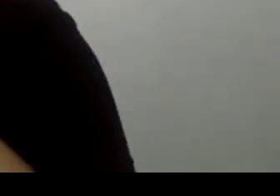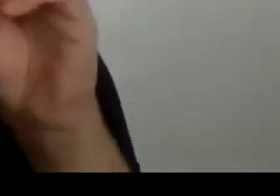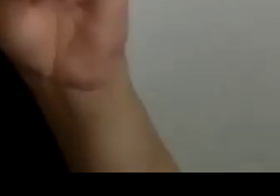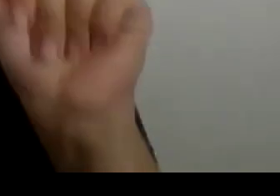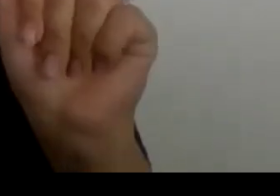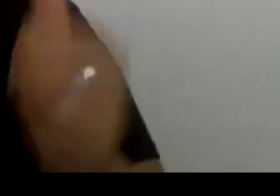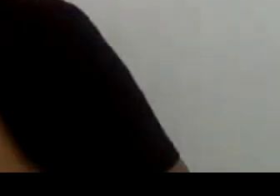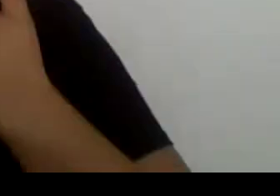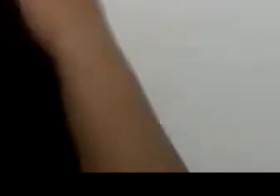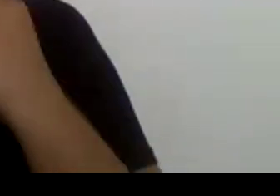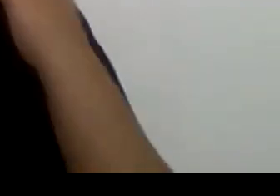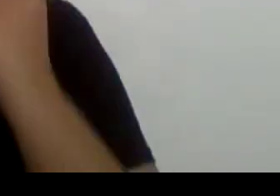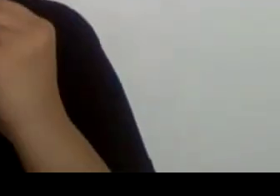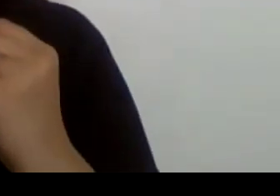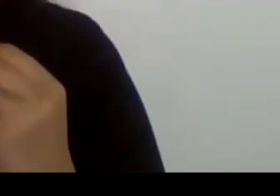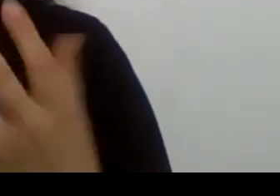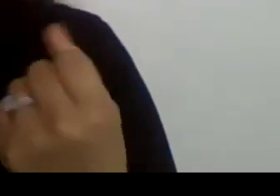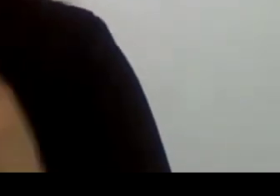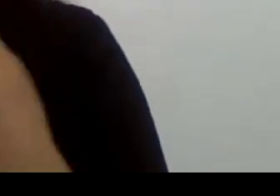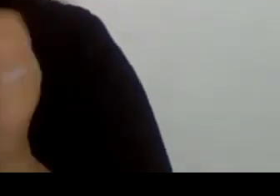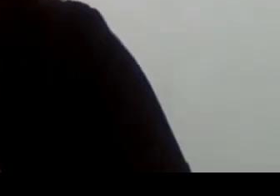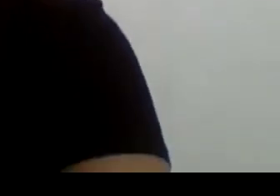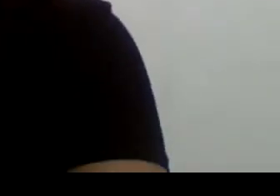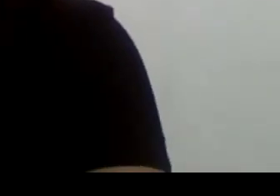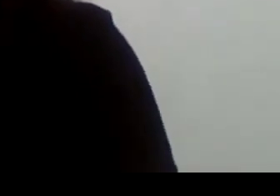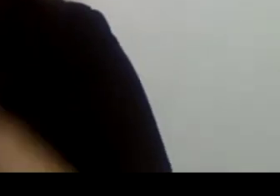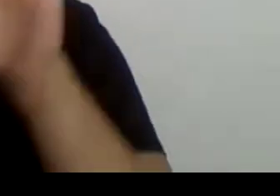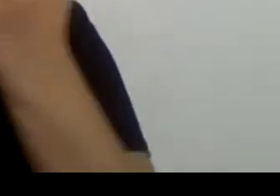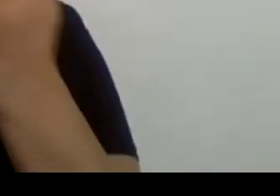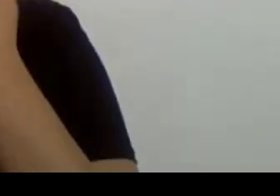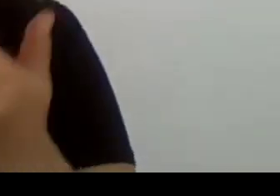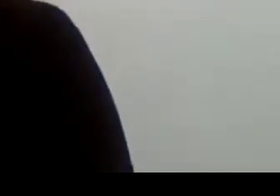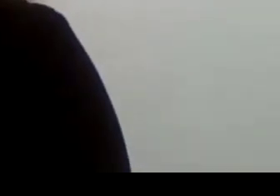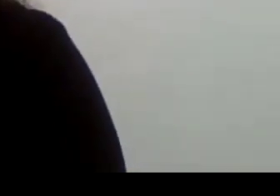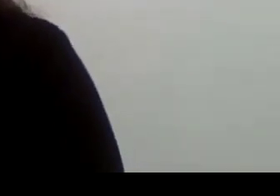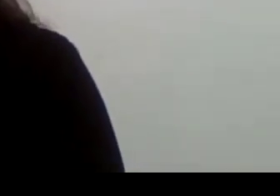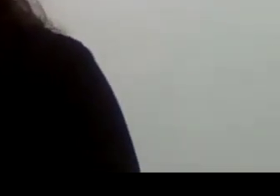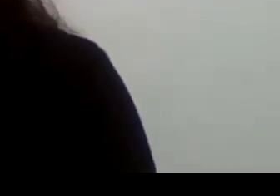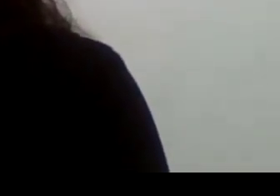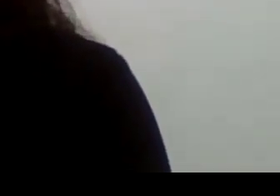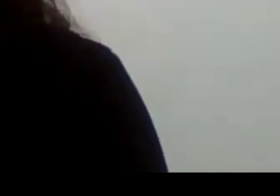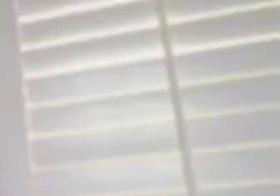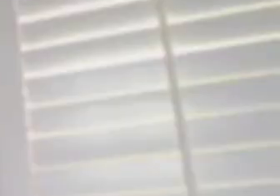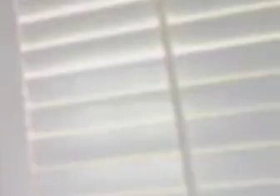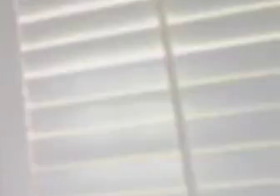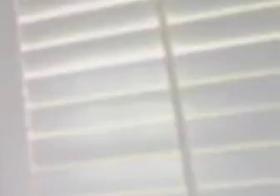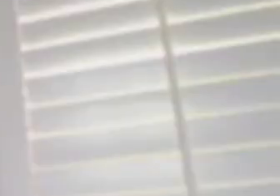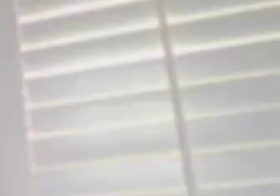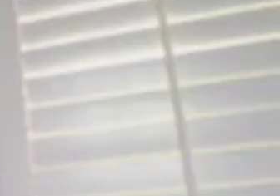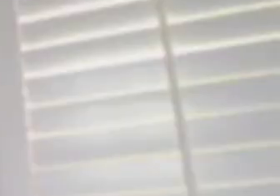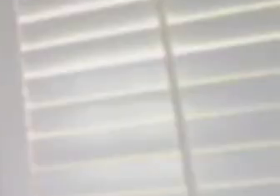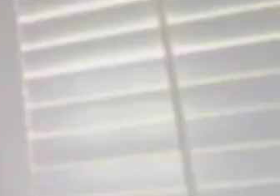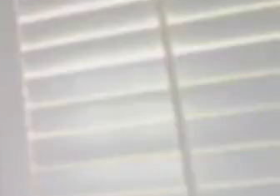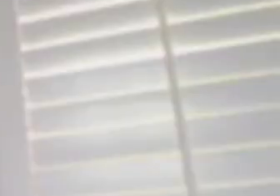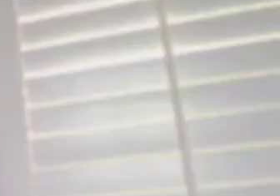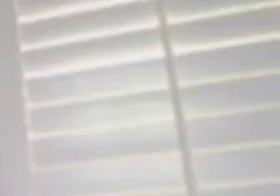been hearing. Jax, thank you. Thanks, Sarah. I want to start with one simple idea I heard again and again in our first